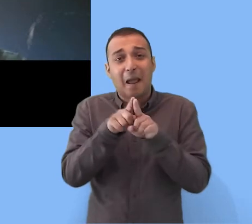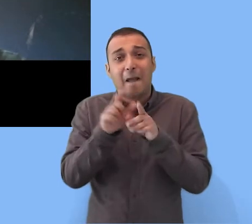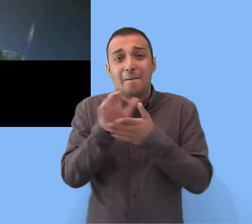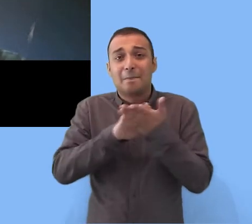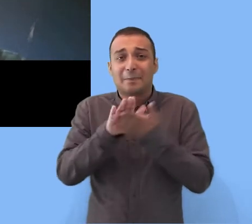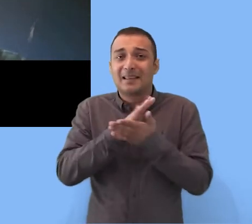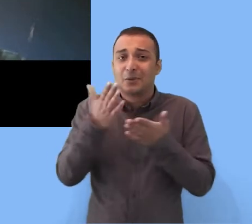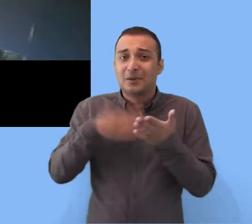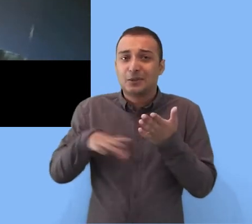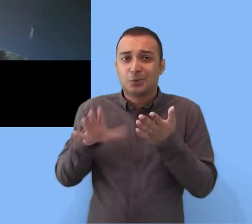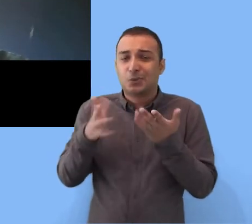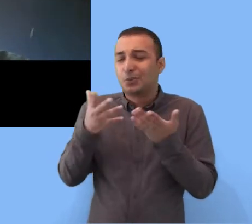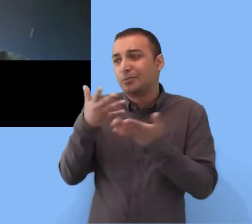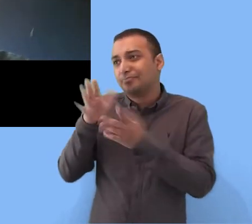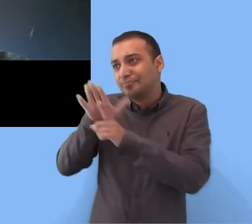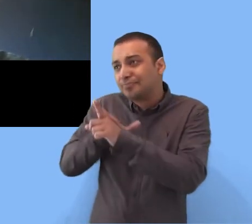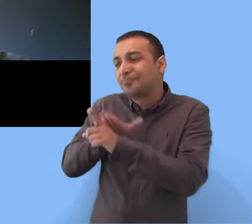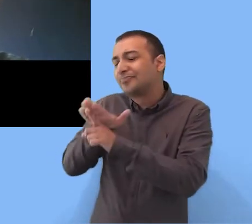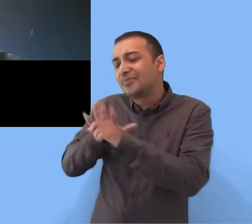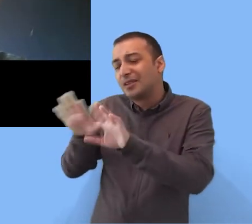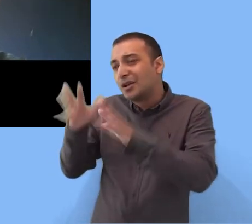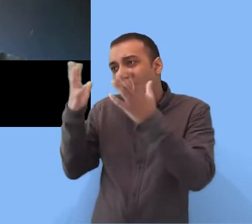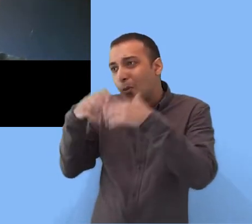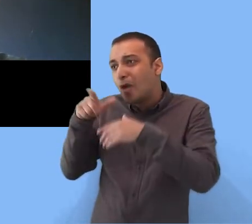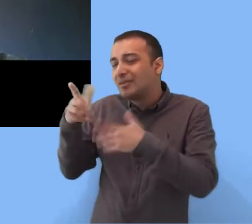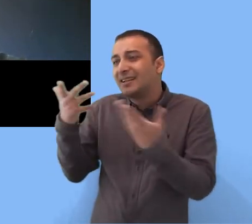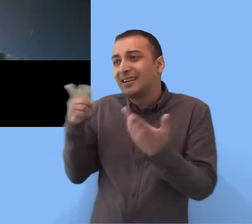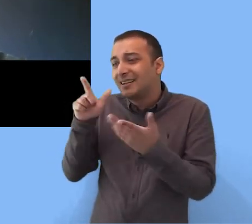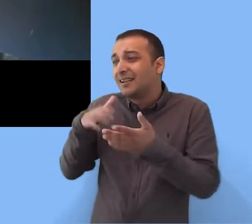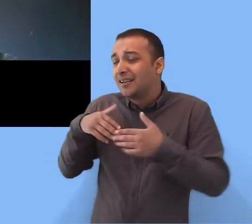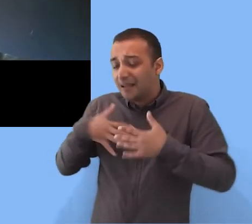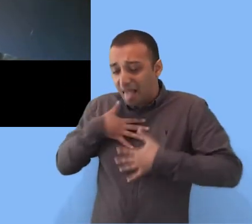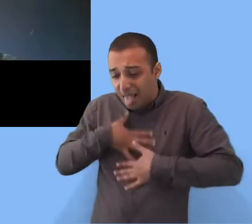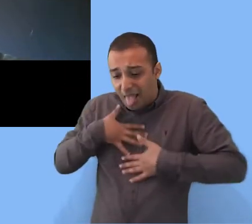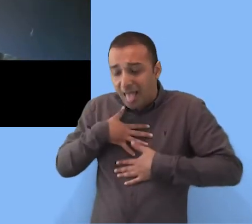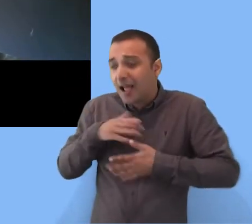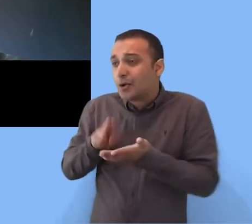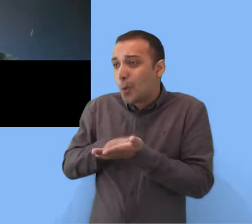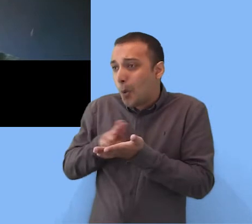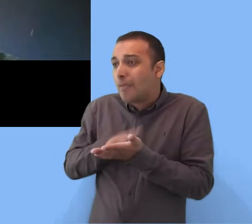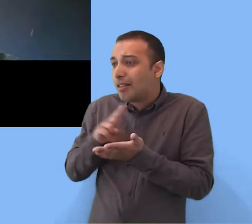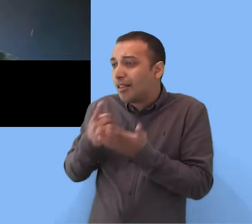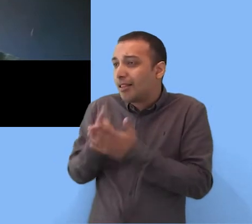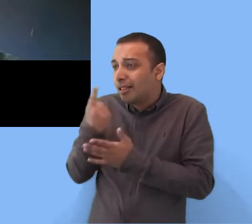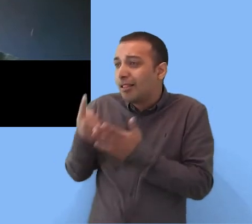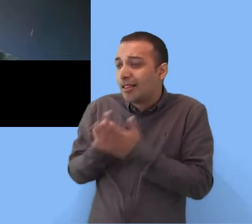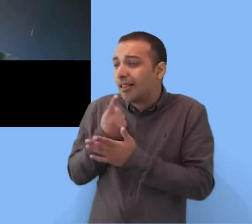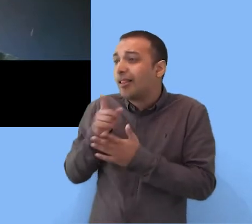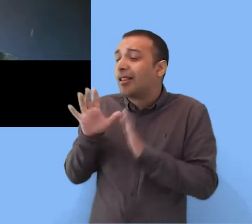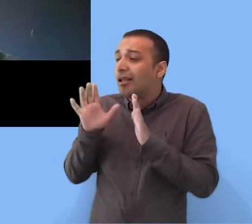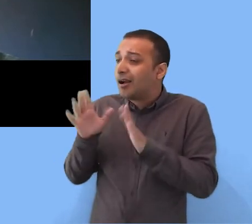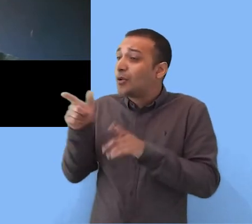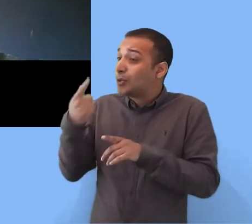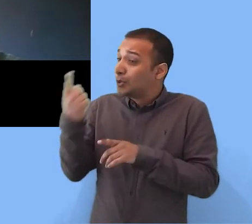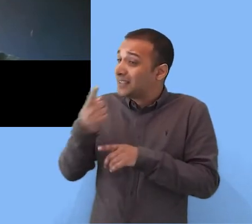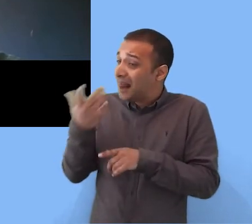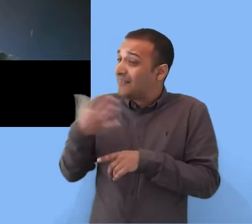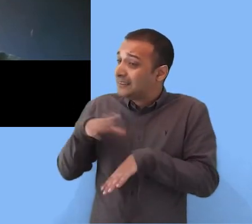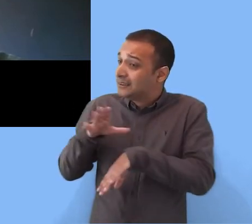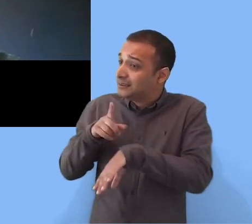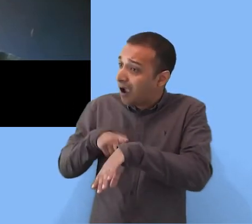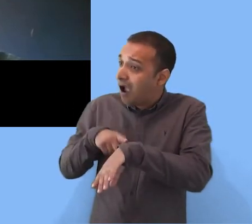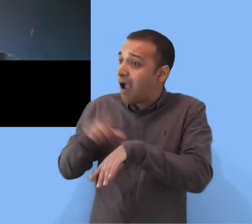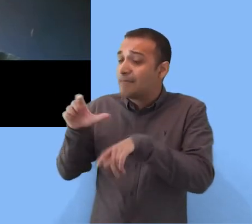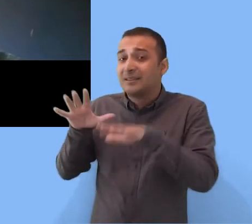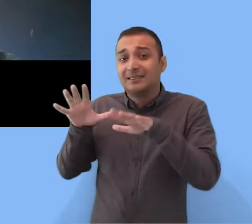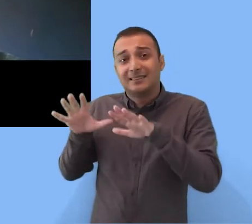alone. This is not new, a new way of feeling, and supporting them and telling them that the quicker you hand off your child, the